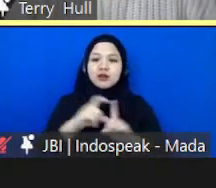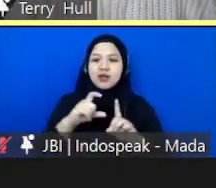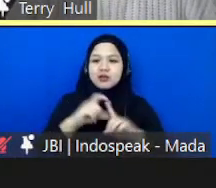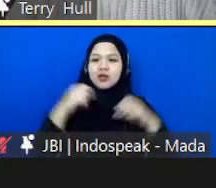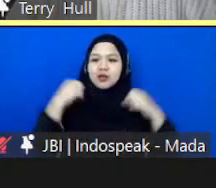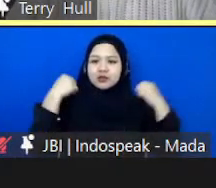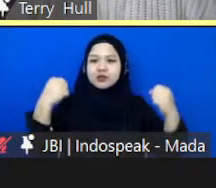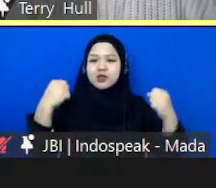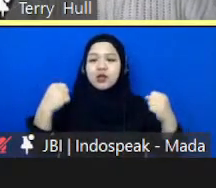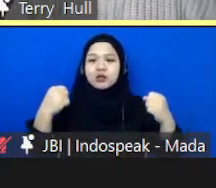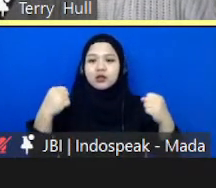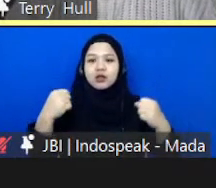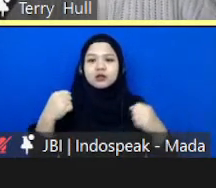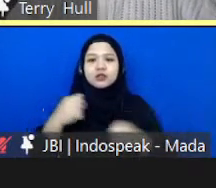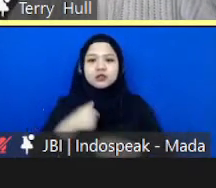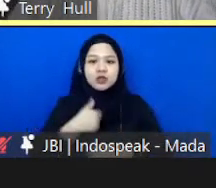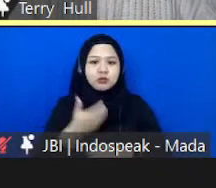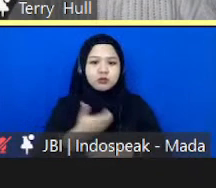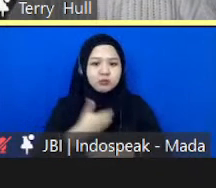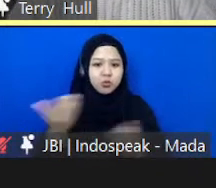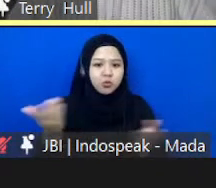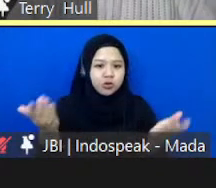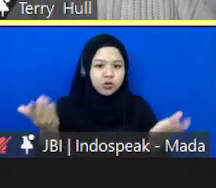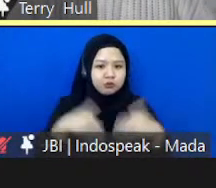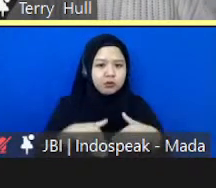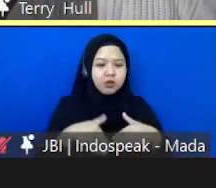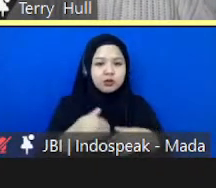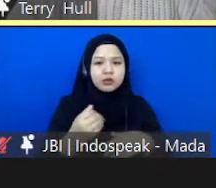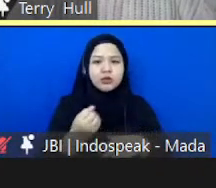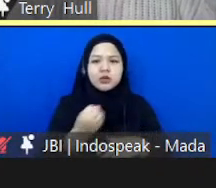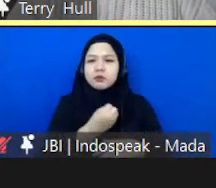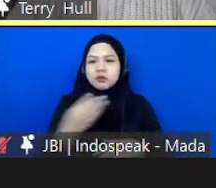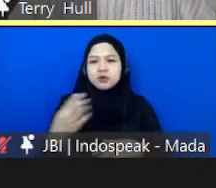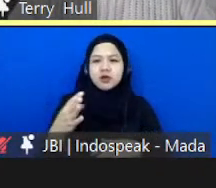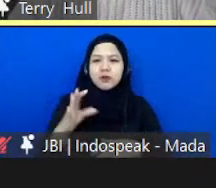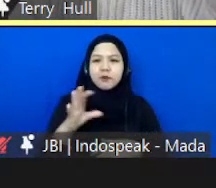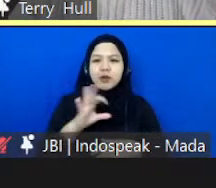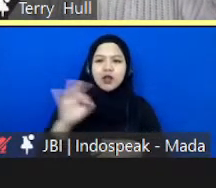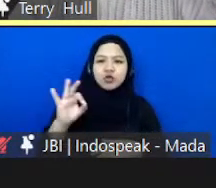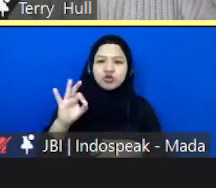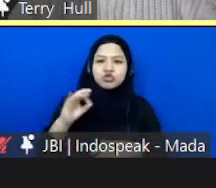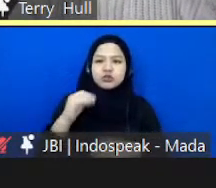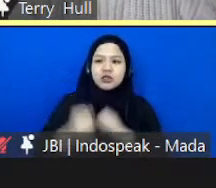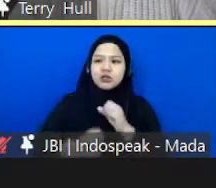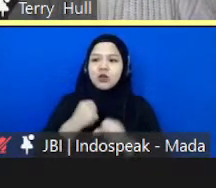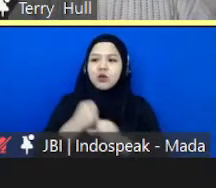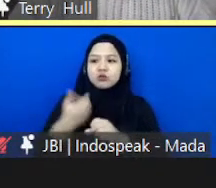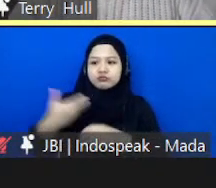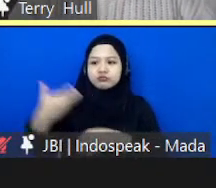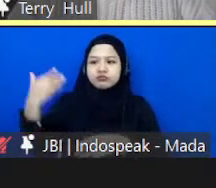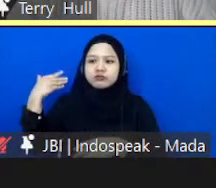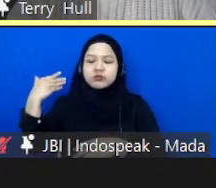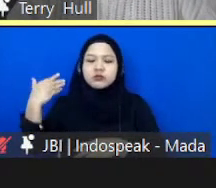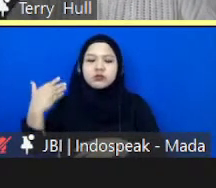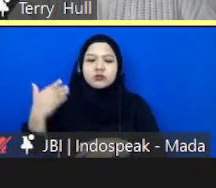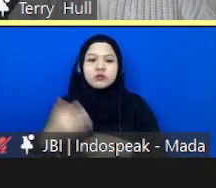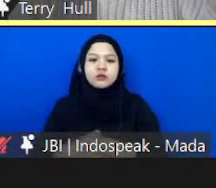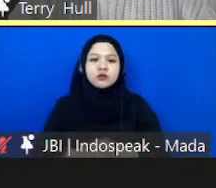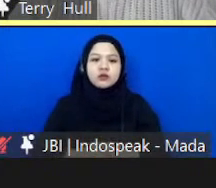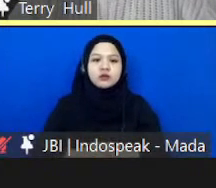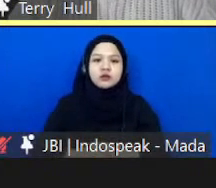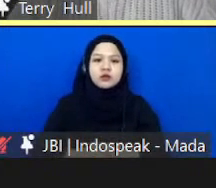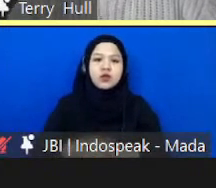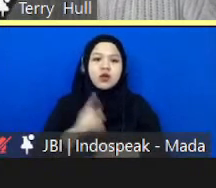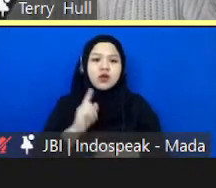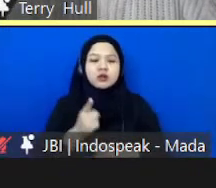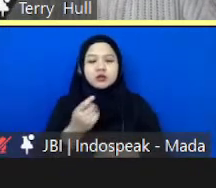even like to go back a couple of hundred years to some of the first censuses in